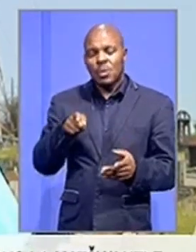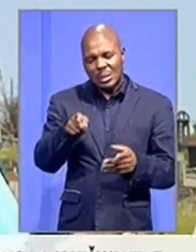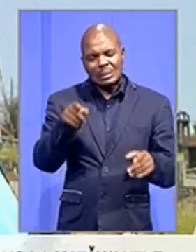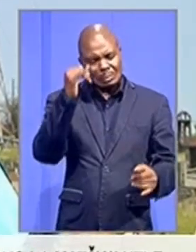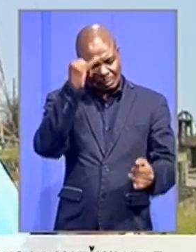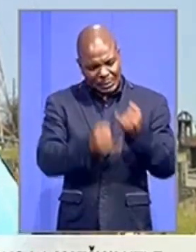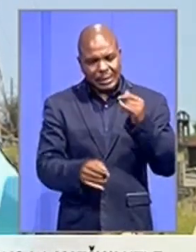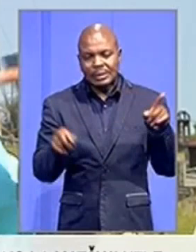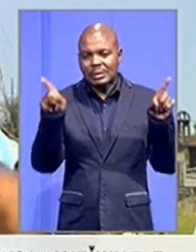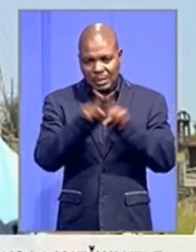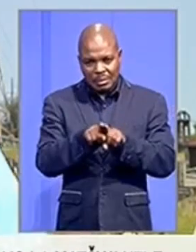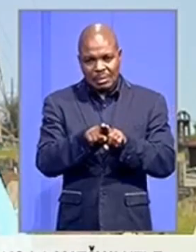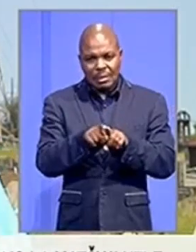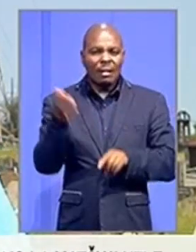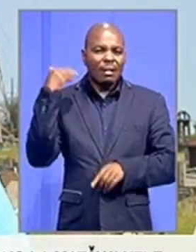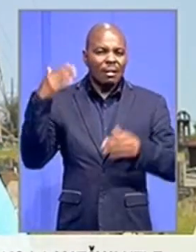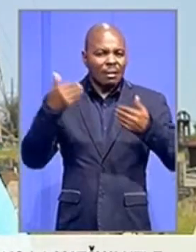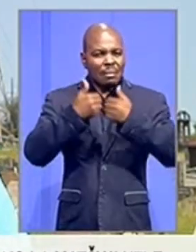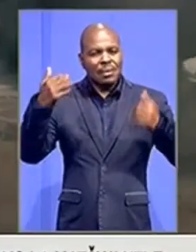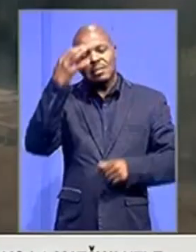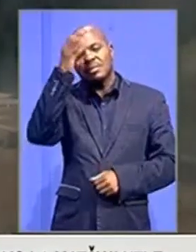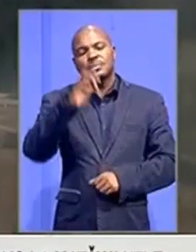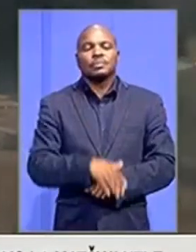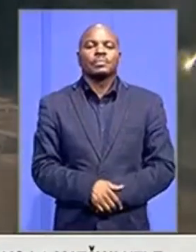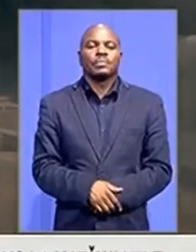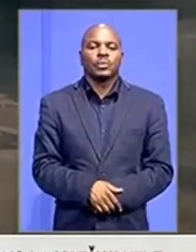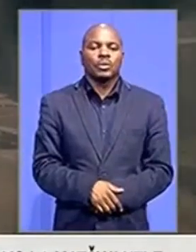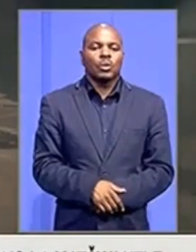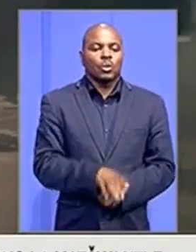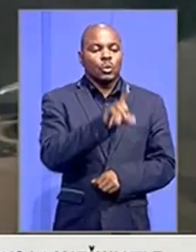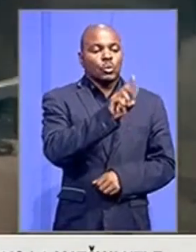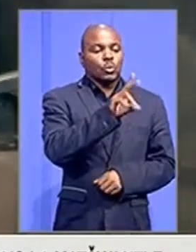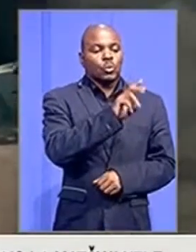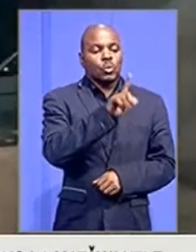mistakes of our apartheid rulers. Operation Dudula e